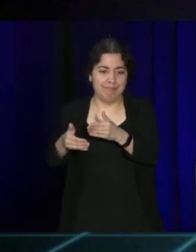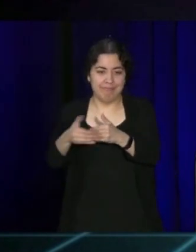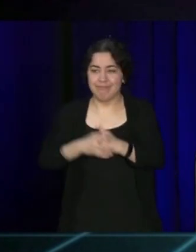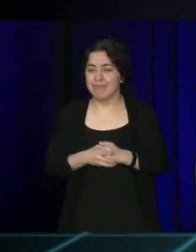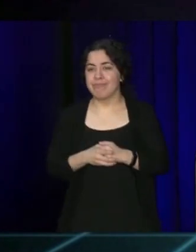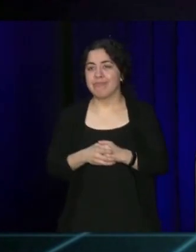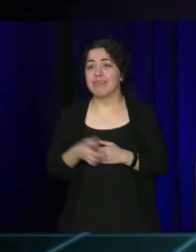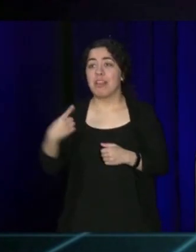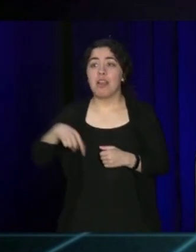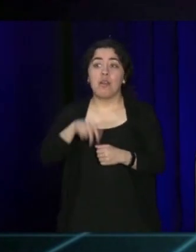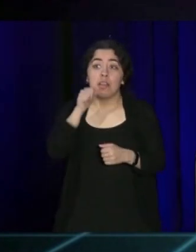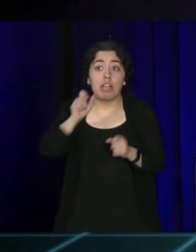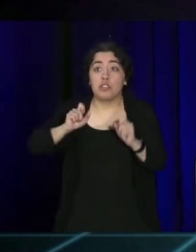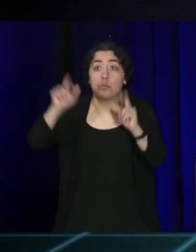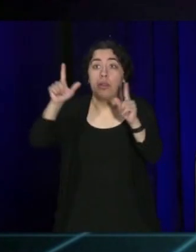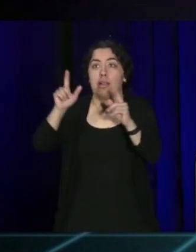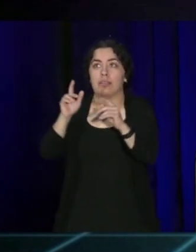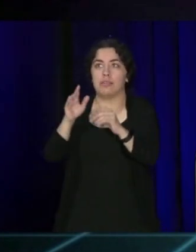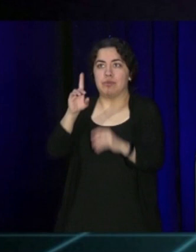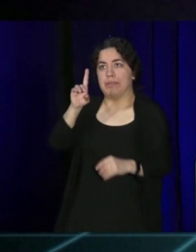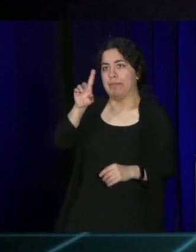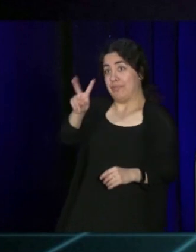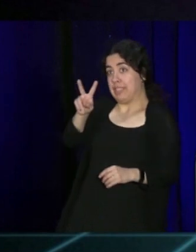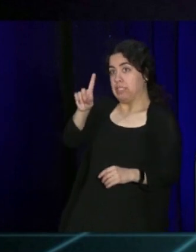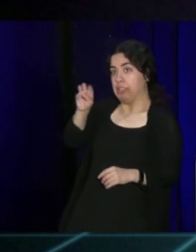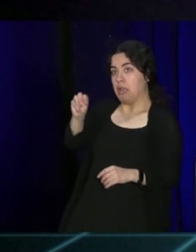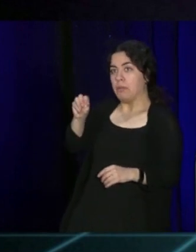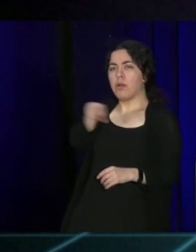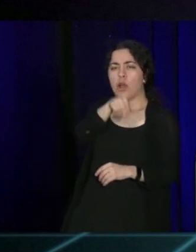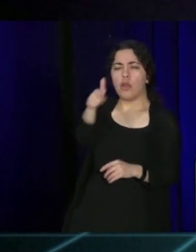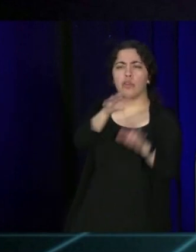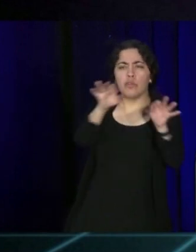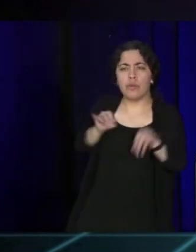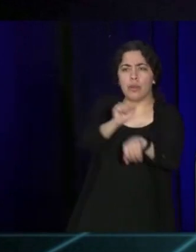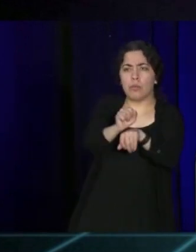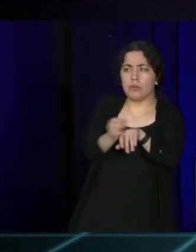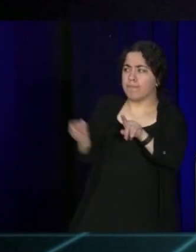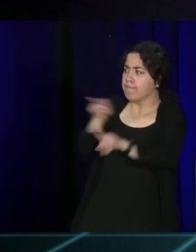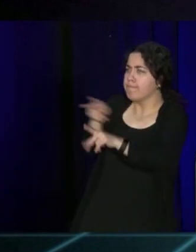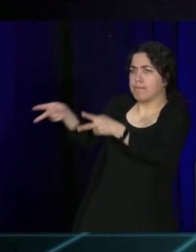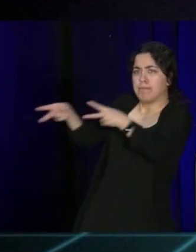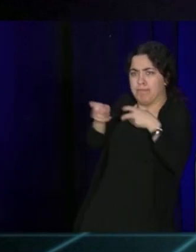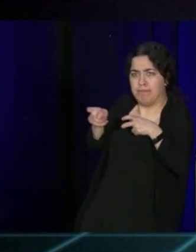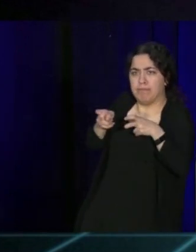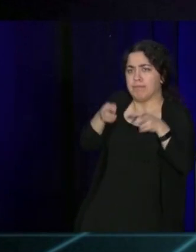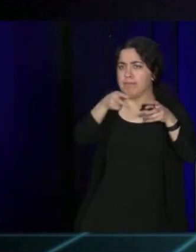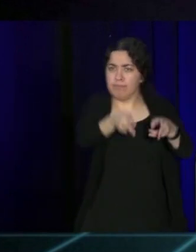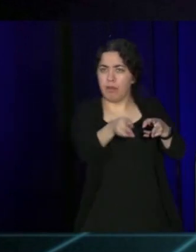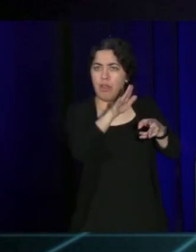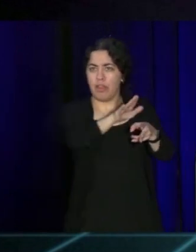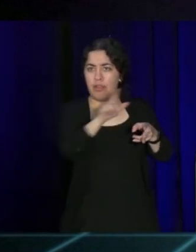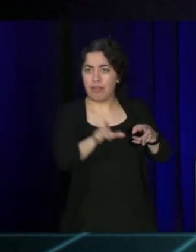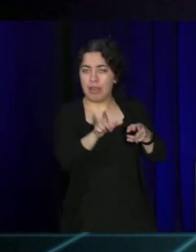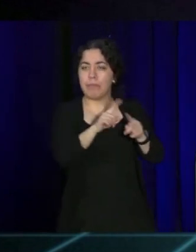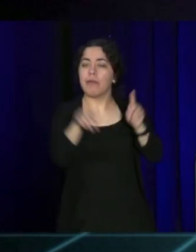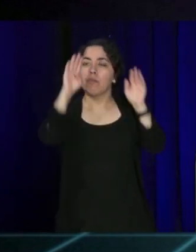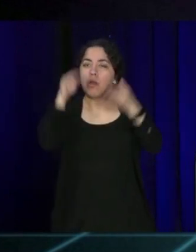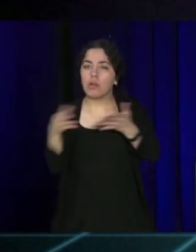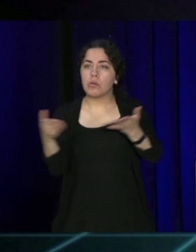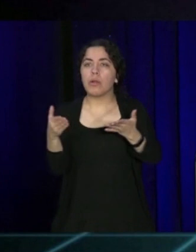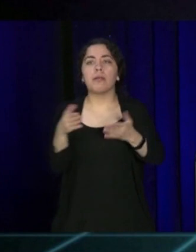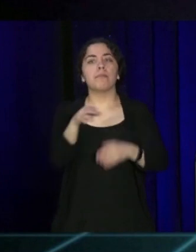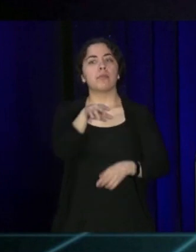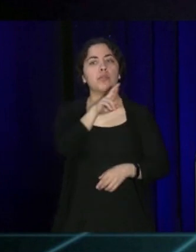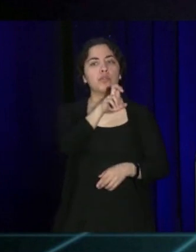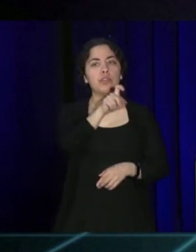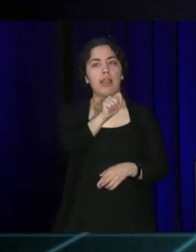surprised by VDON anymore and it's being adopted by other frameworks and libraries, we can focus on examining React's true